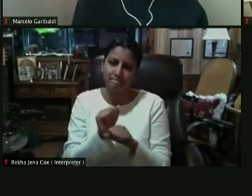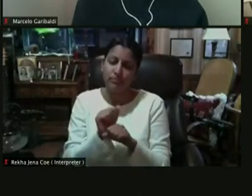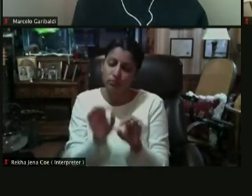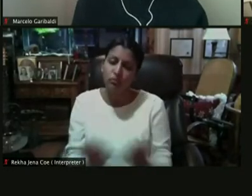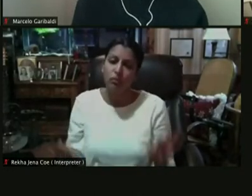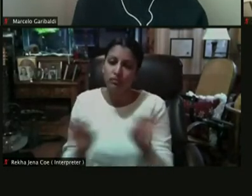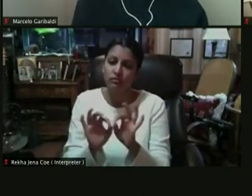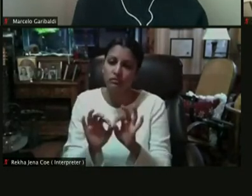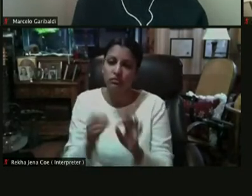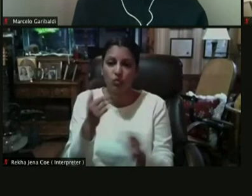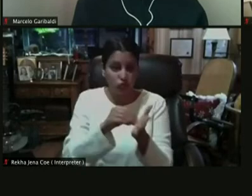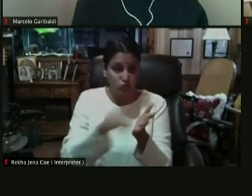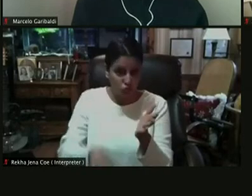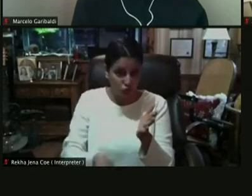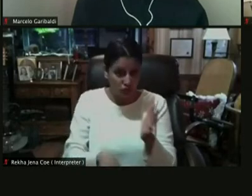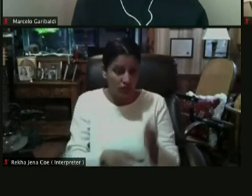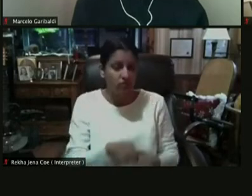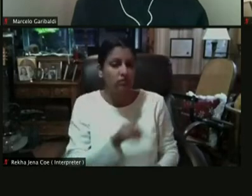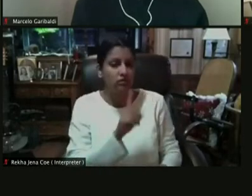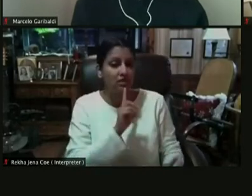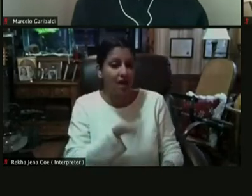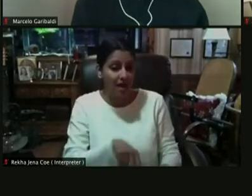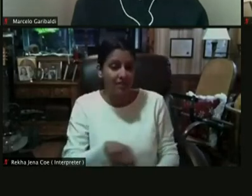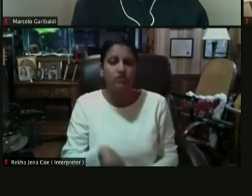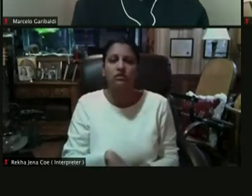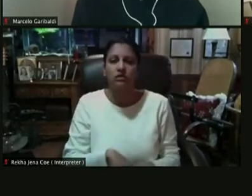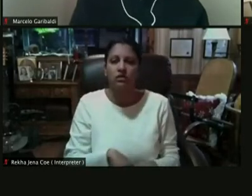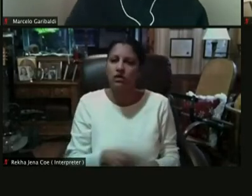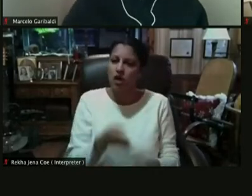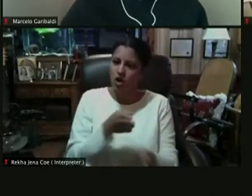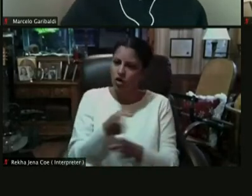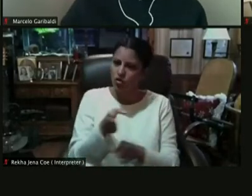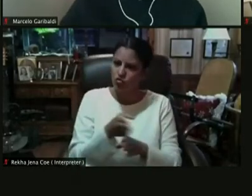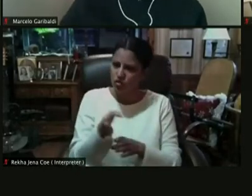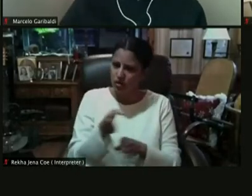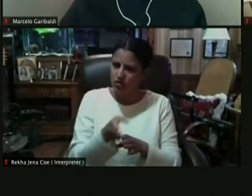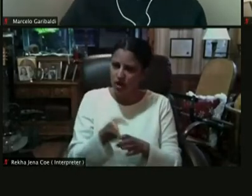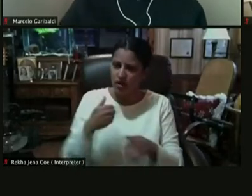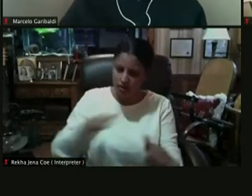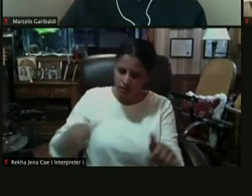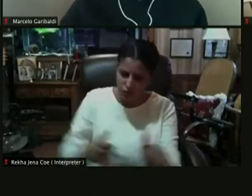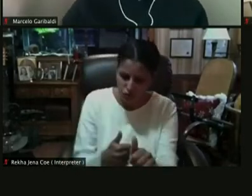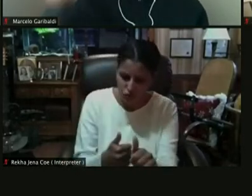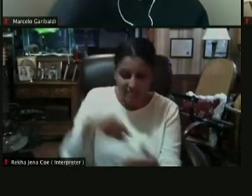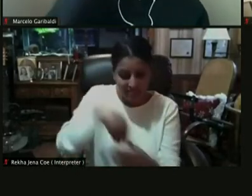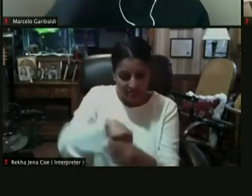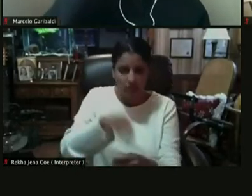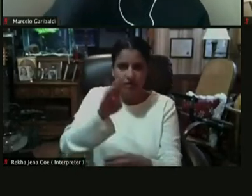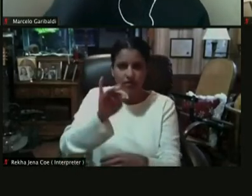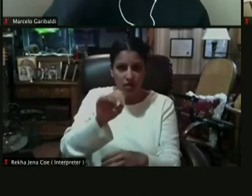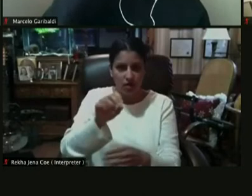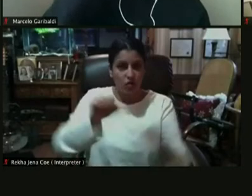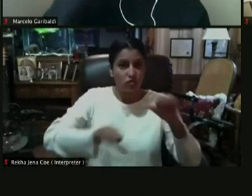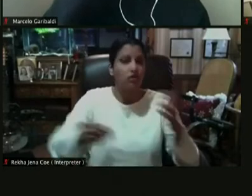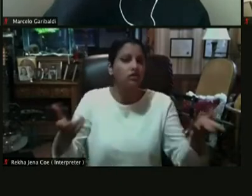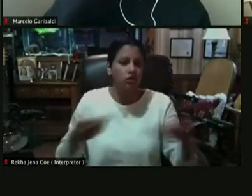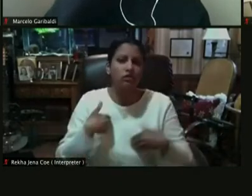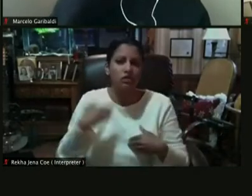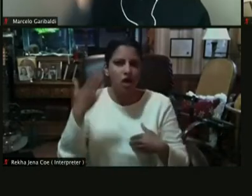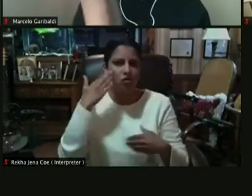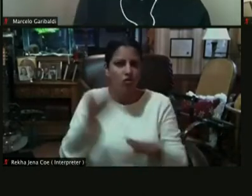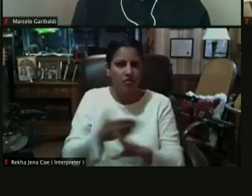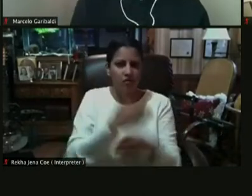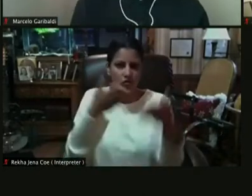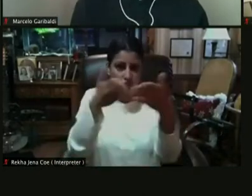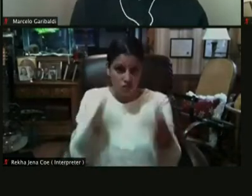students asked, Janani asked, what career paths can I pursue within bioscience? And I know we talked about it being very broad, so